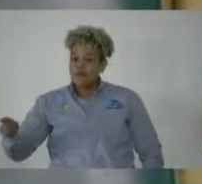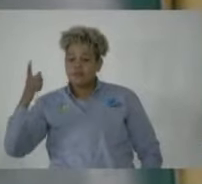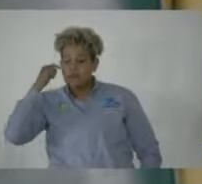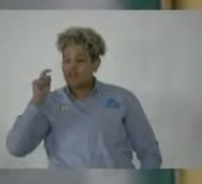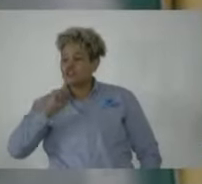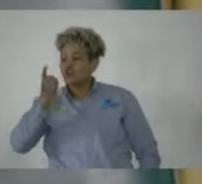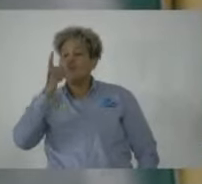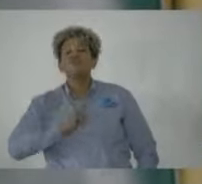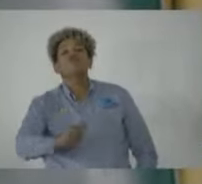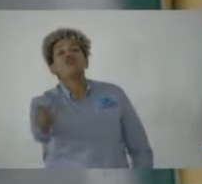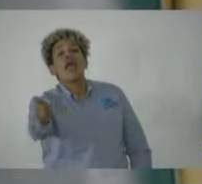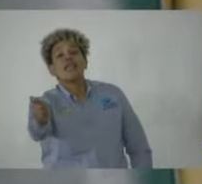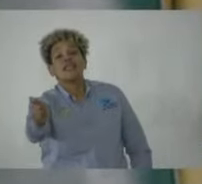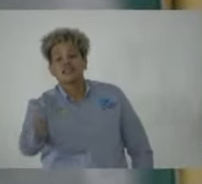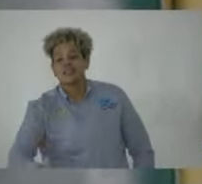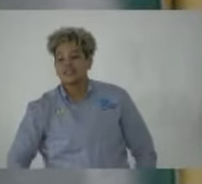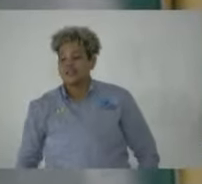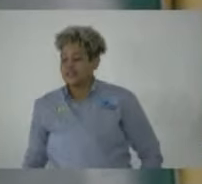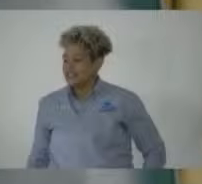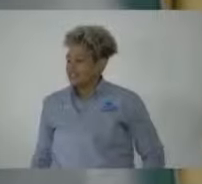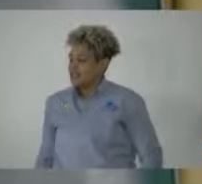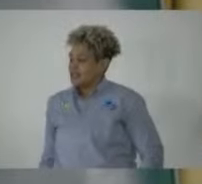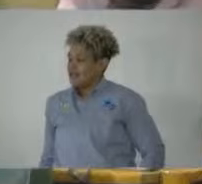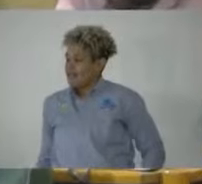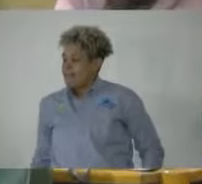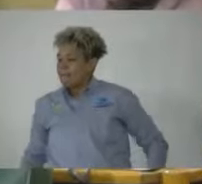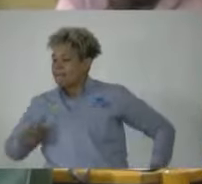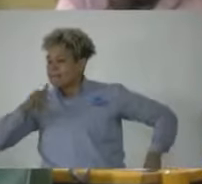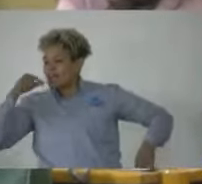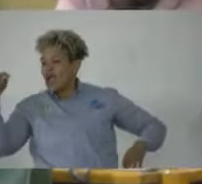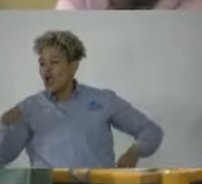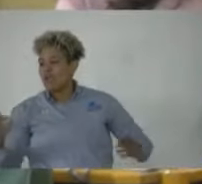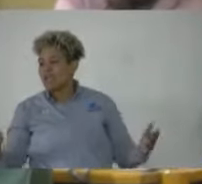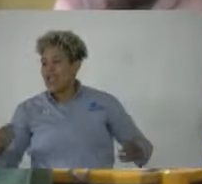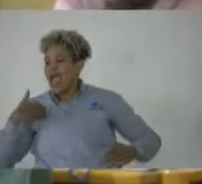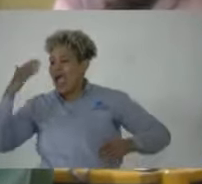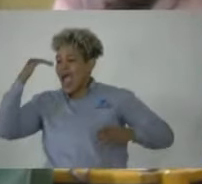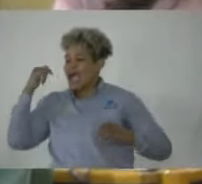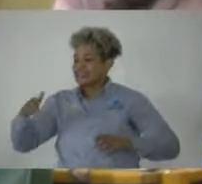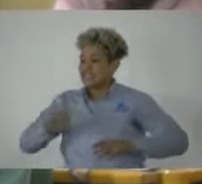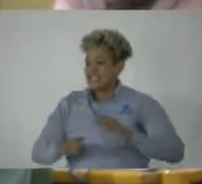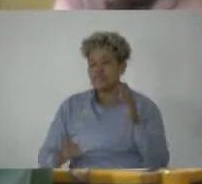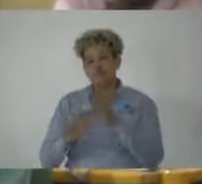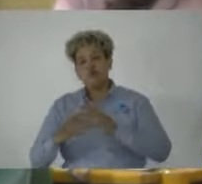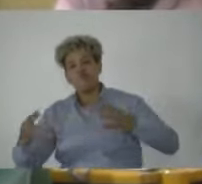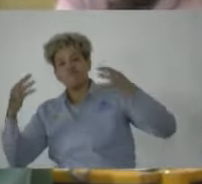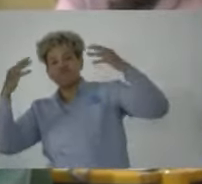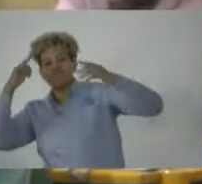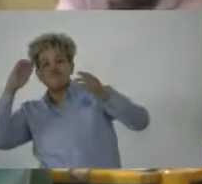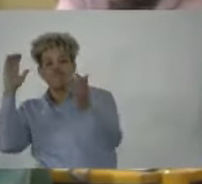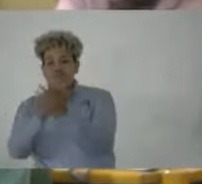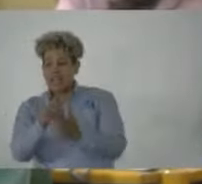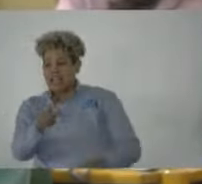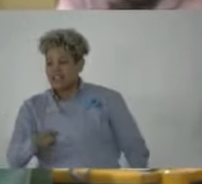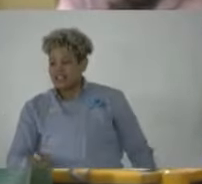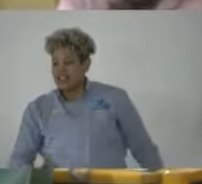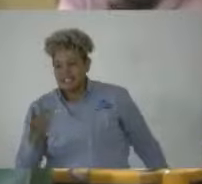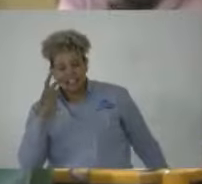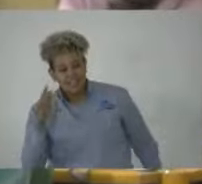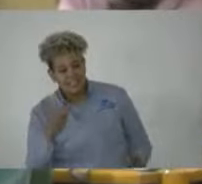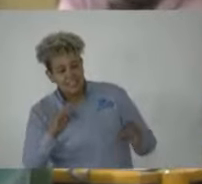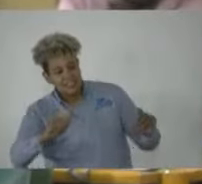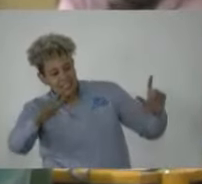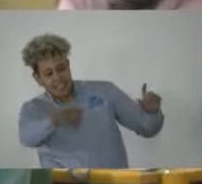Red card. Right? Coming up here and expect that because of Mr. Tapanaris, we're going to believe what he said. See the table